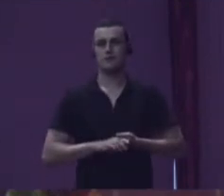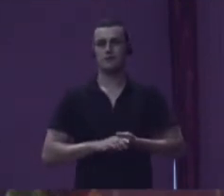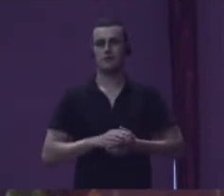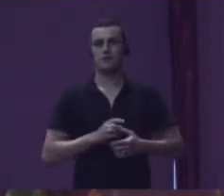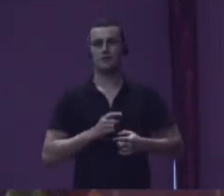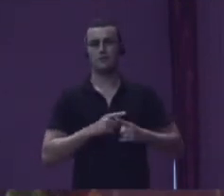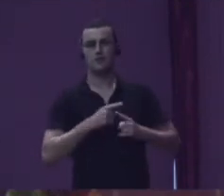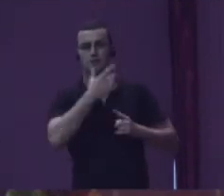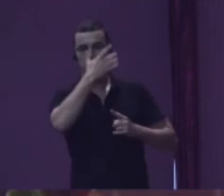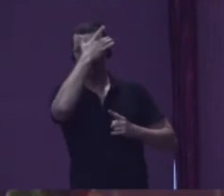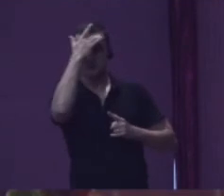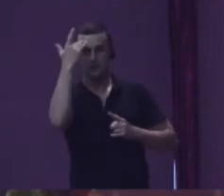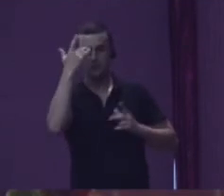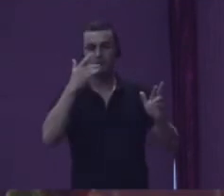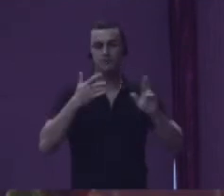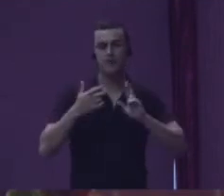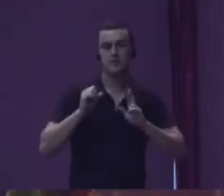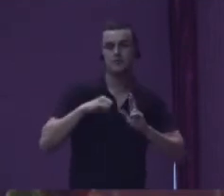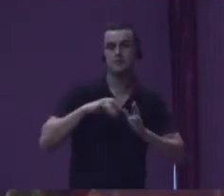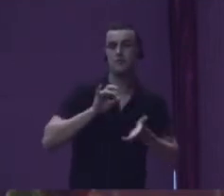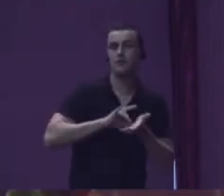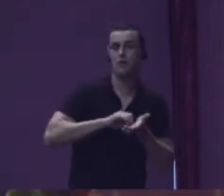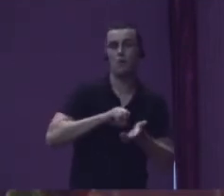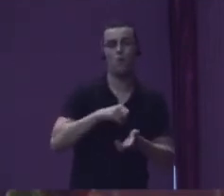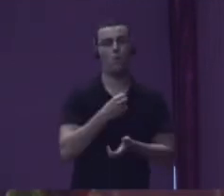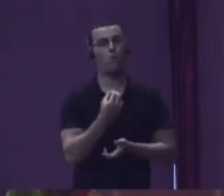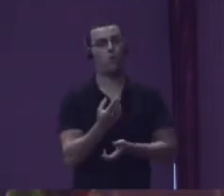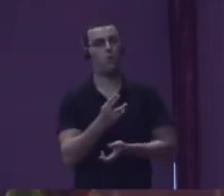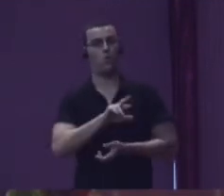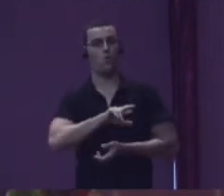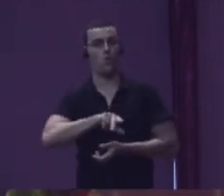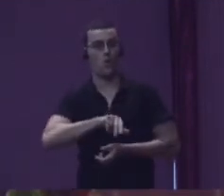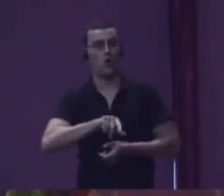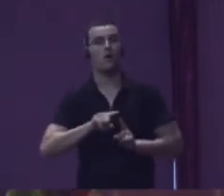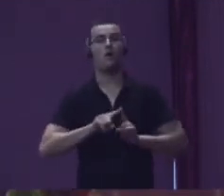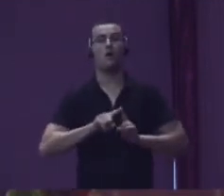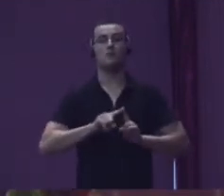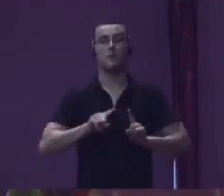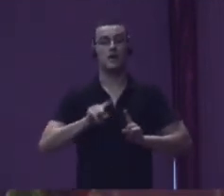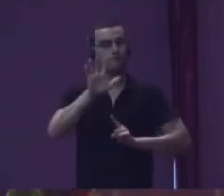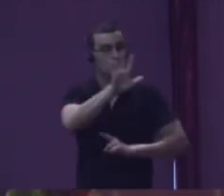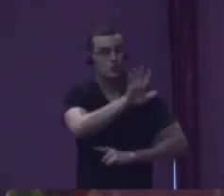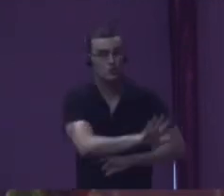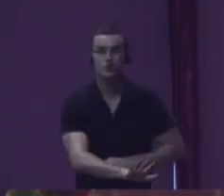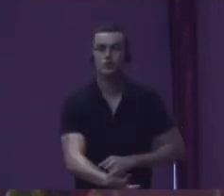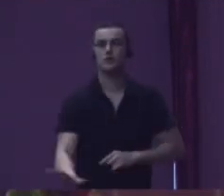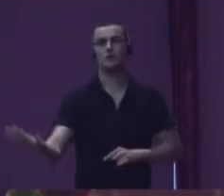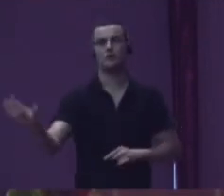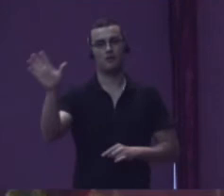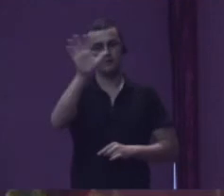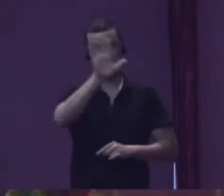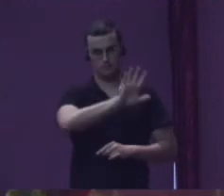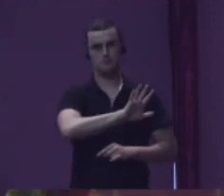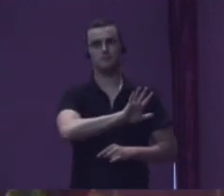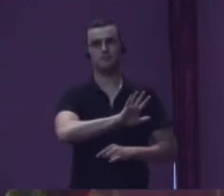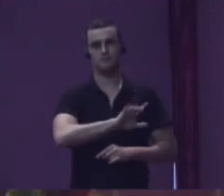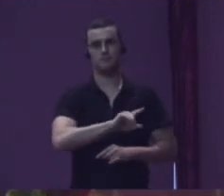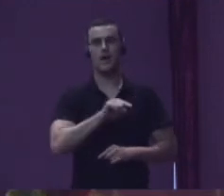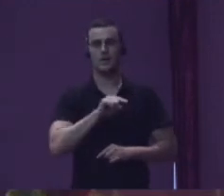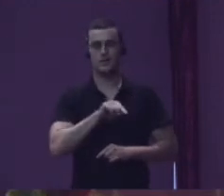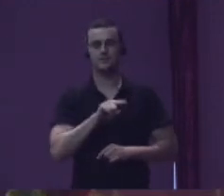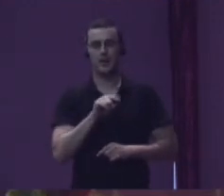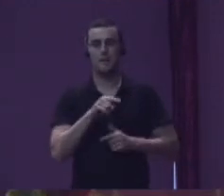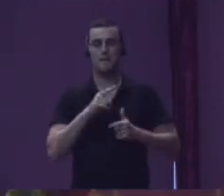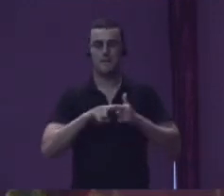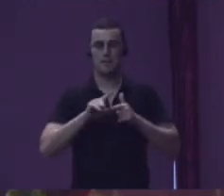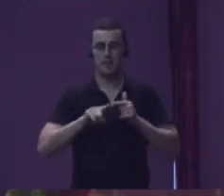But in general, it wasn't a problem, and that was really because of the time factor. It wasn't something you went in